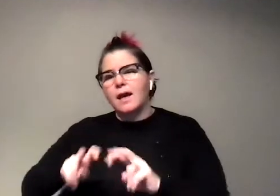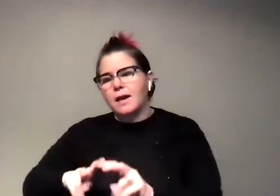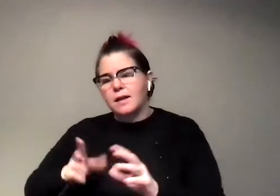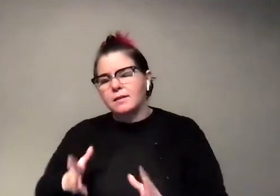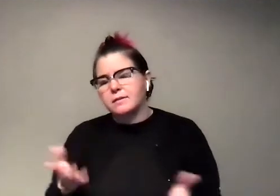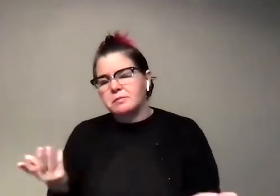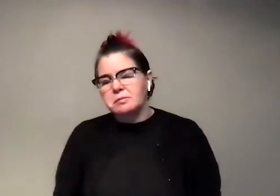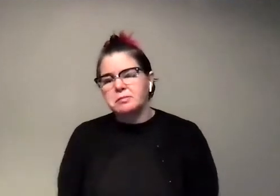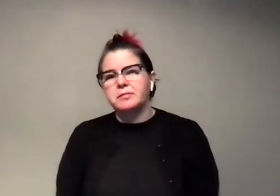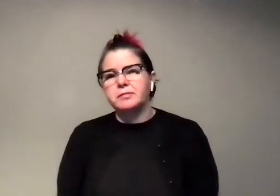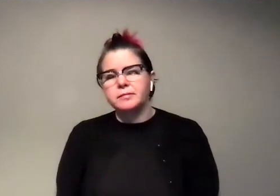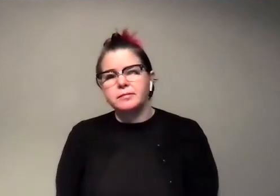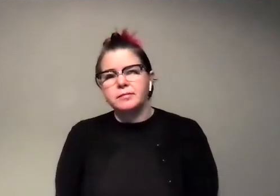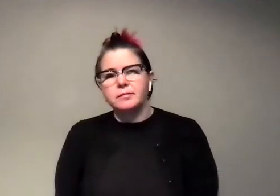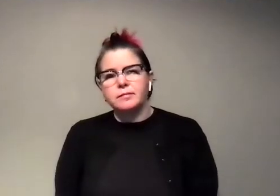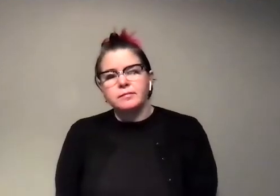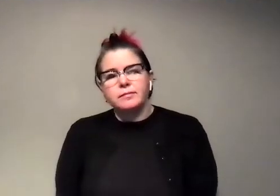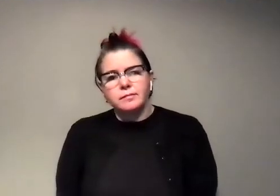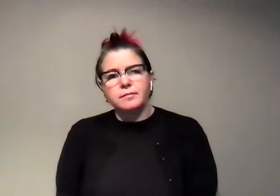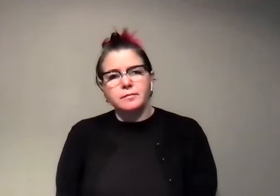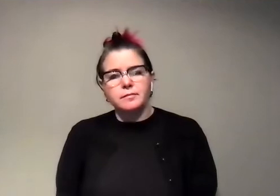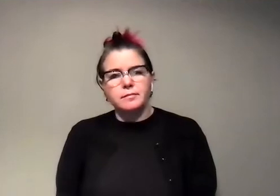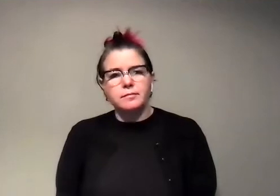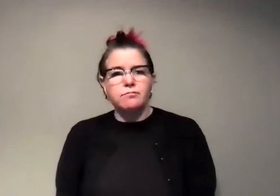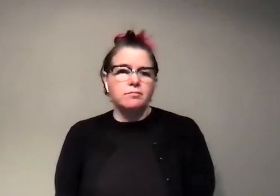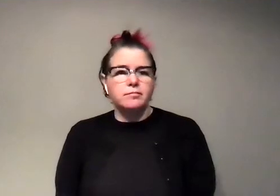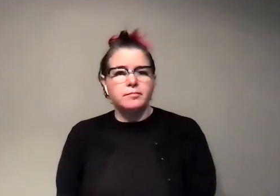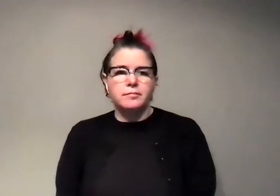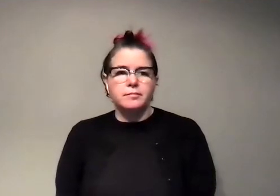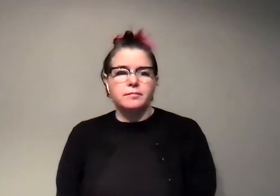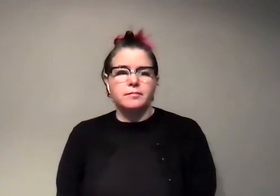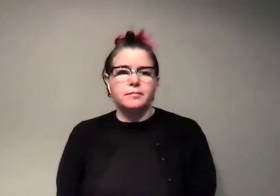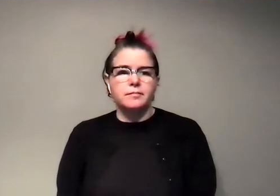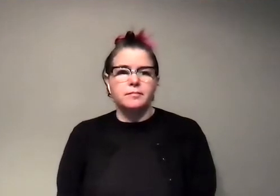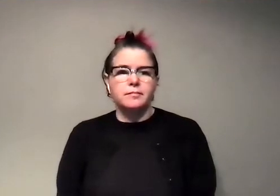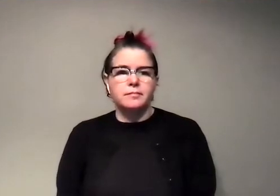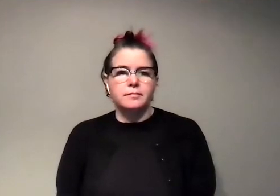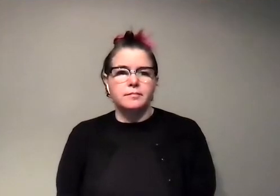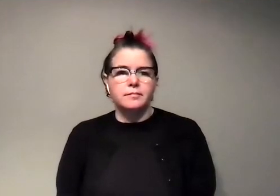and like as such. Yeah. So yeah, I would say